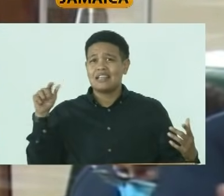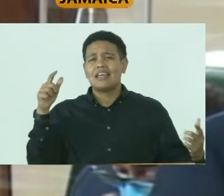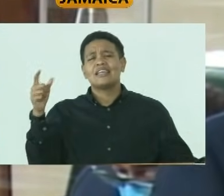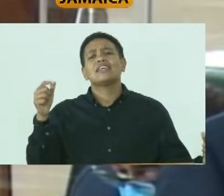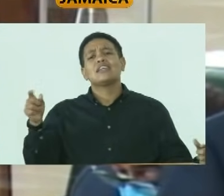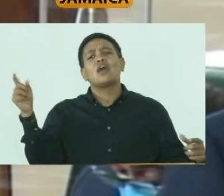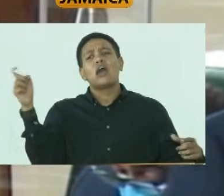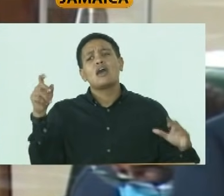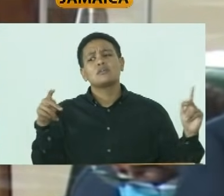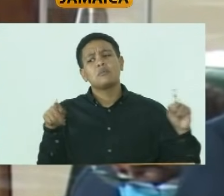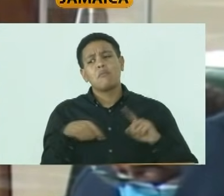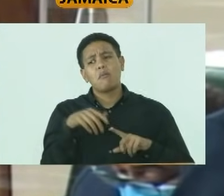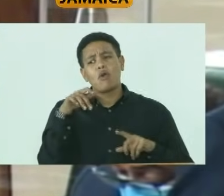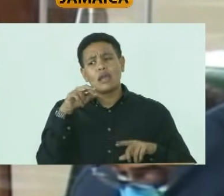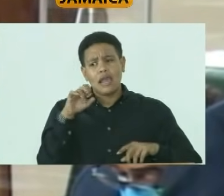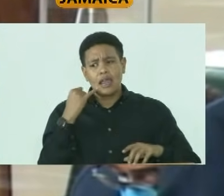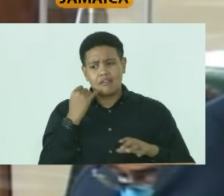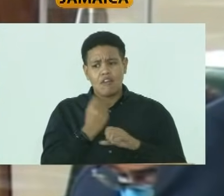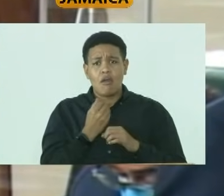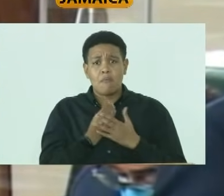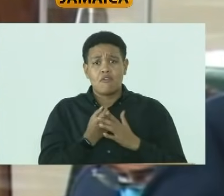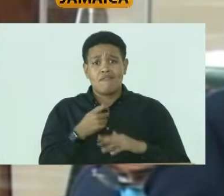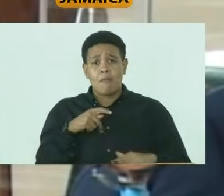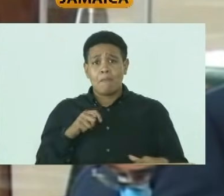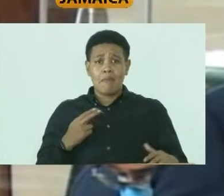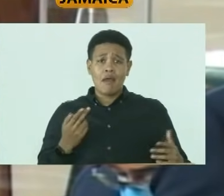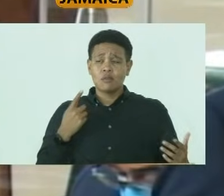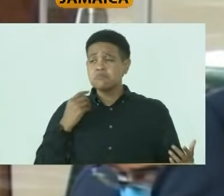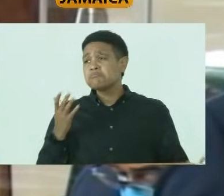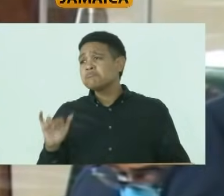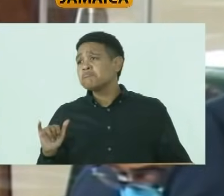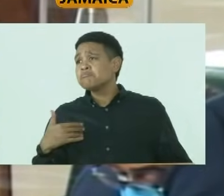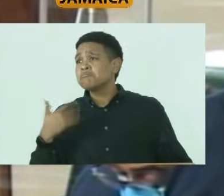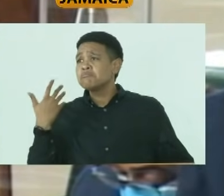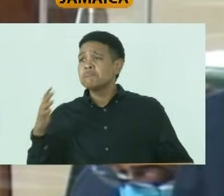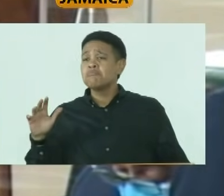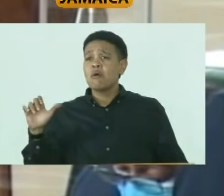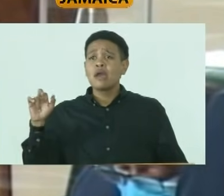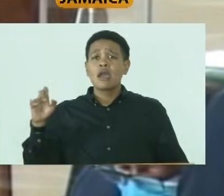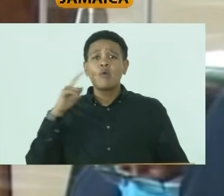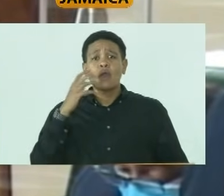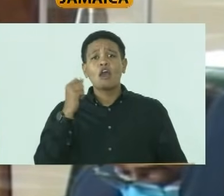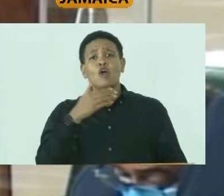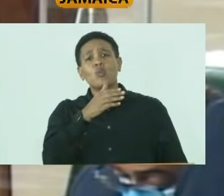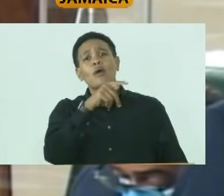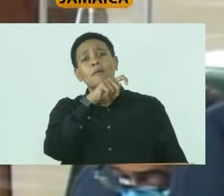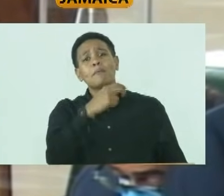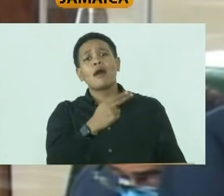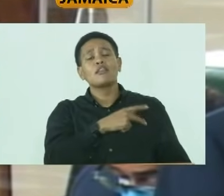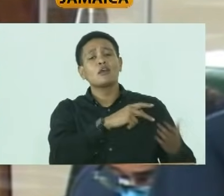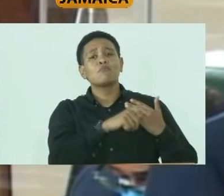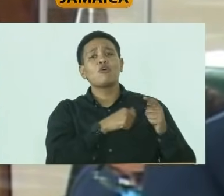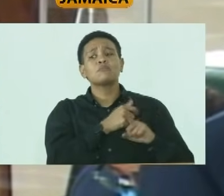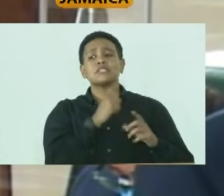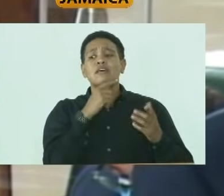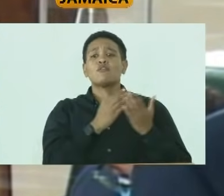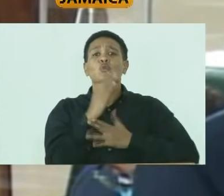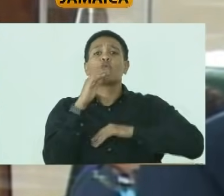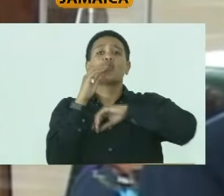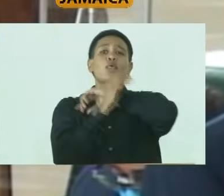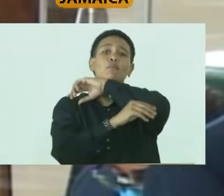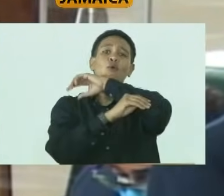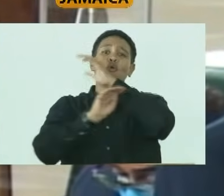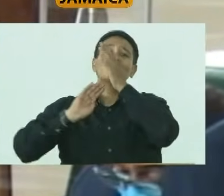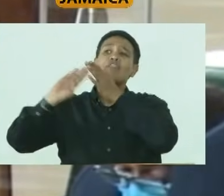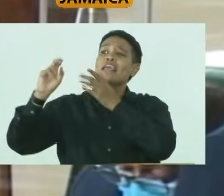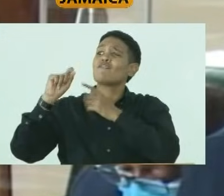ask people about CARE, if you got money from PAAC, you're going to say, I don't know anything about CARE because you got it through the PAAC program, or you got it through the Poor Relief, or you got it